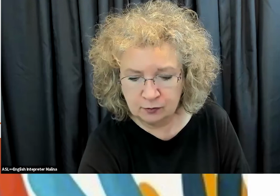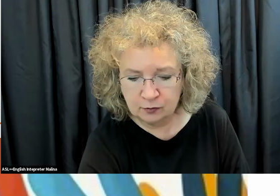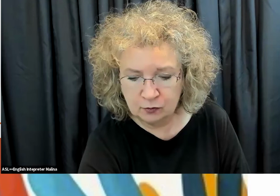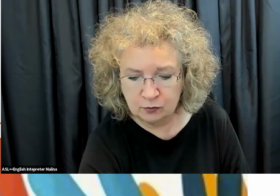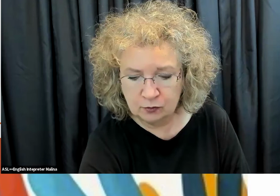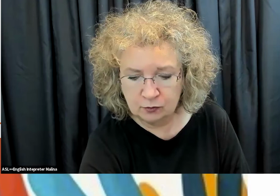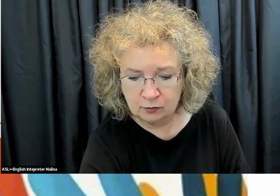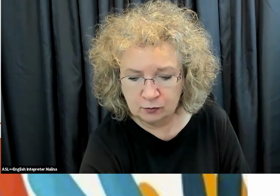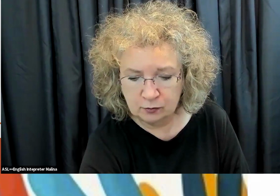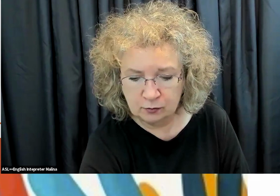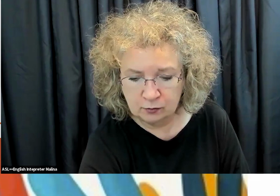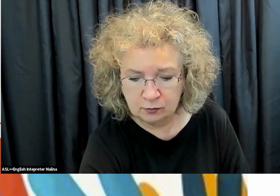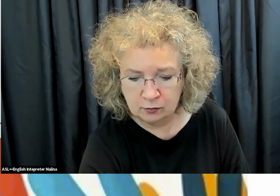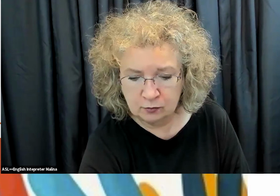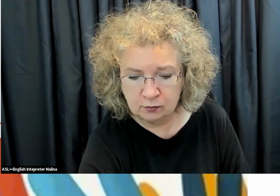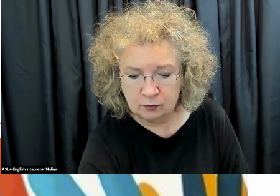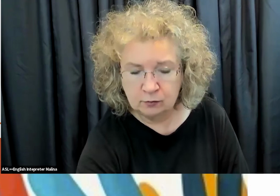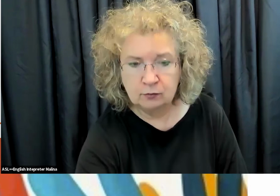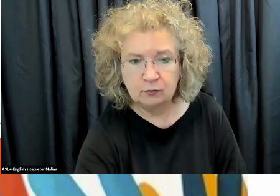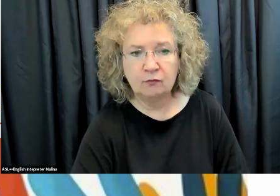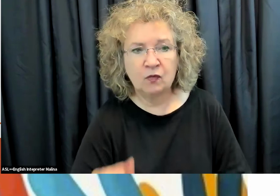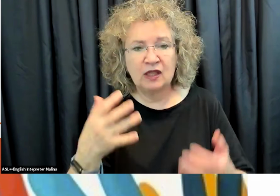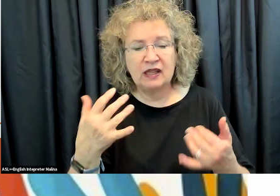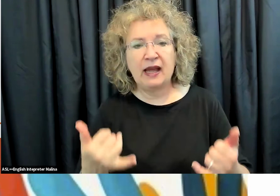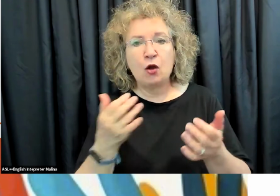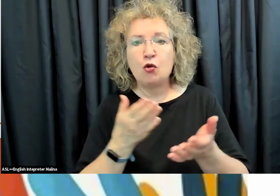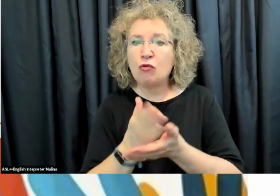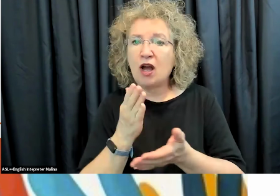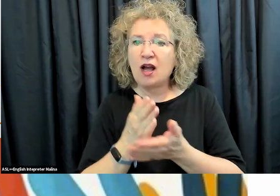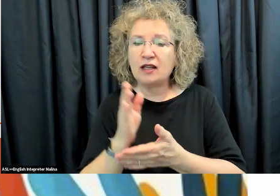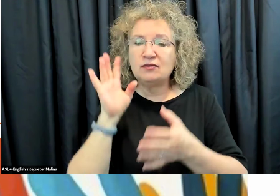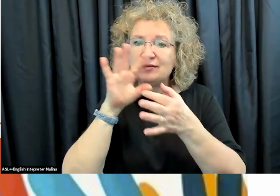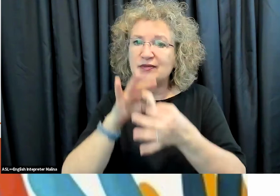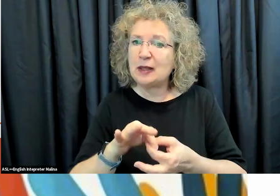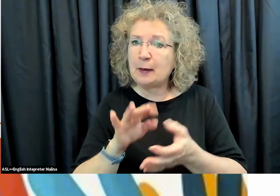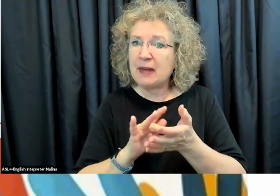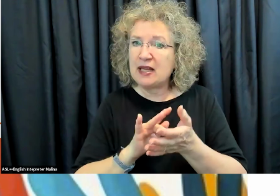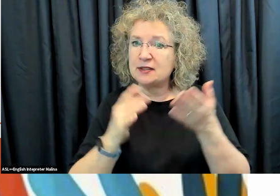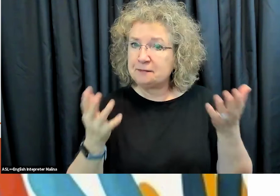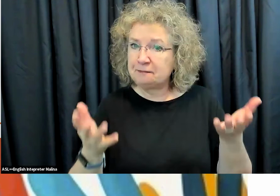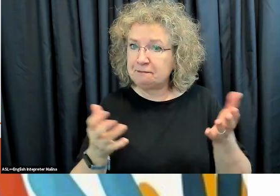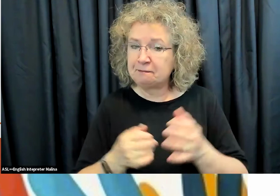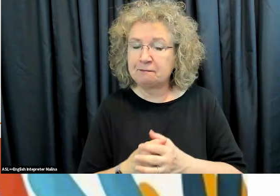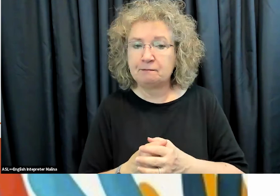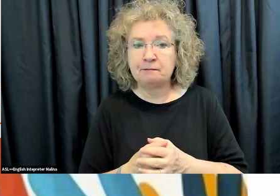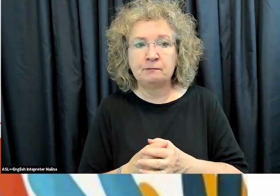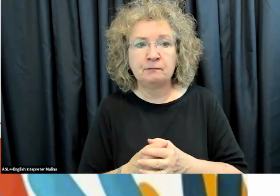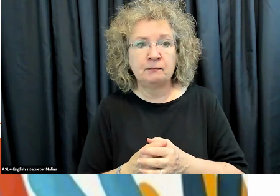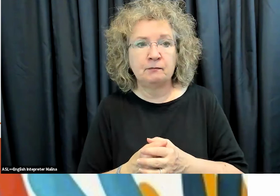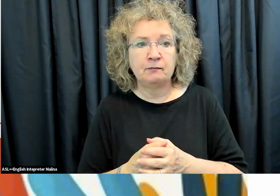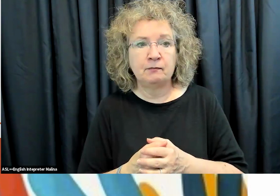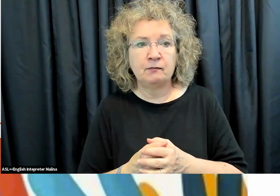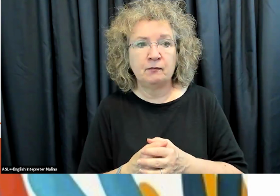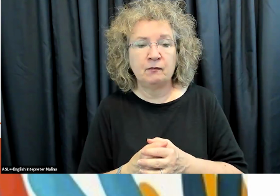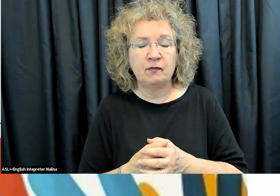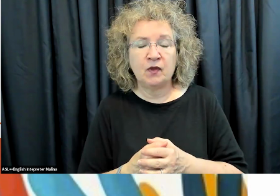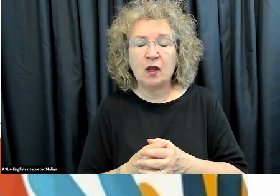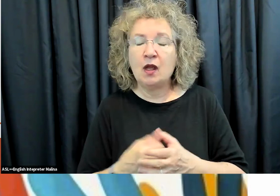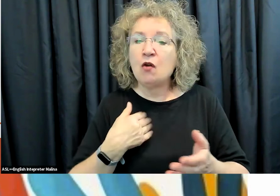And next, I want to talk about a few rights that you have related to your medications. You have the right to information.